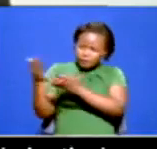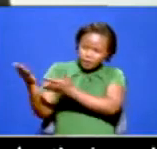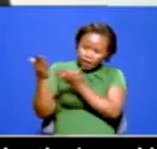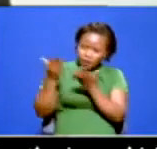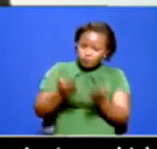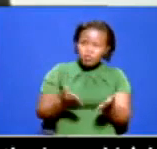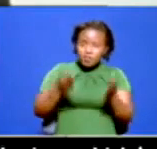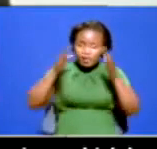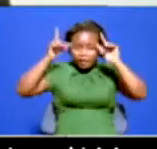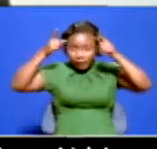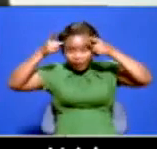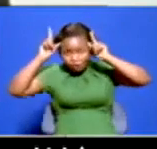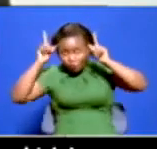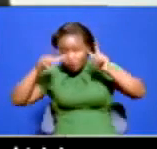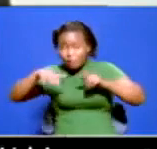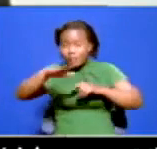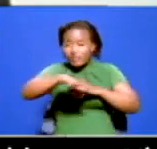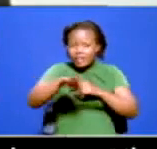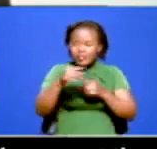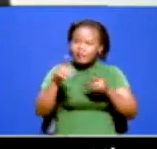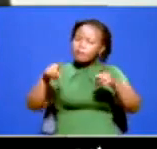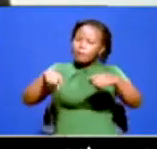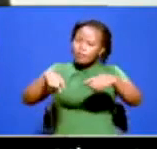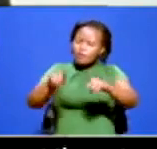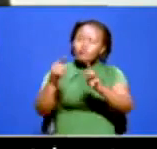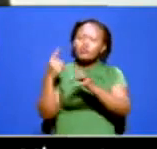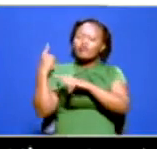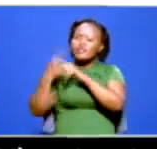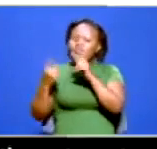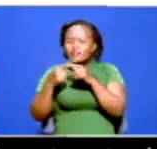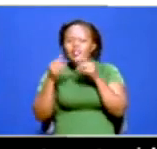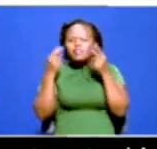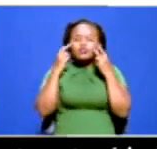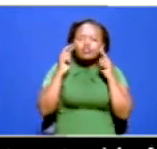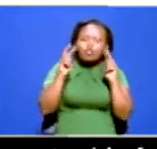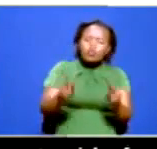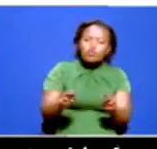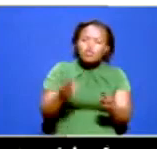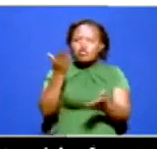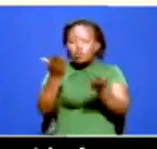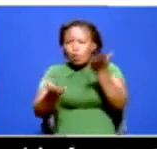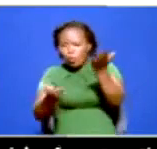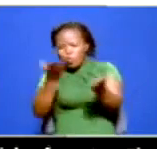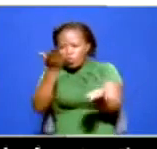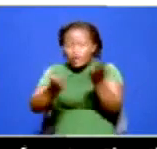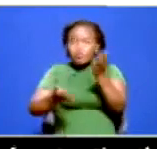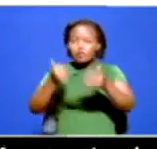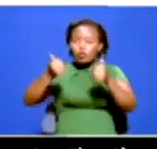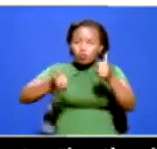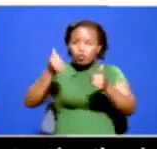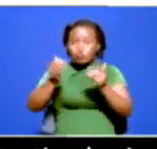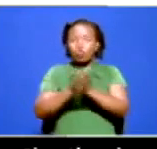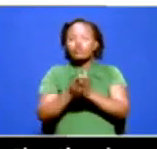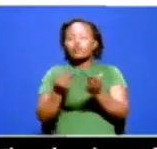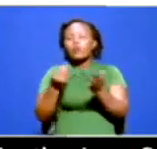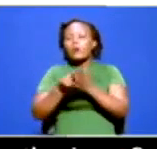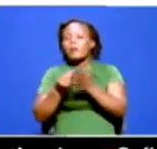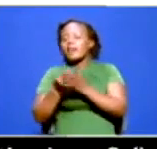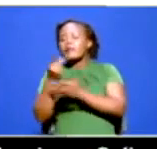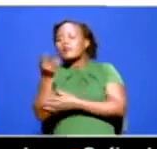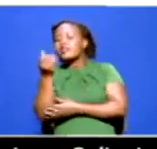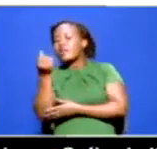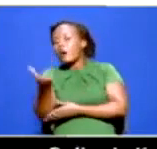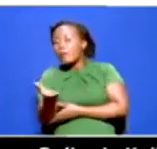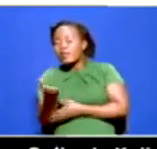site, they get to see how much the cattle weighs and how much they're supposed to be paid. And the farmer just goes